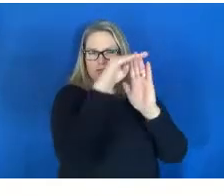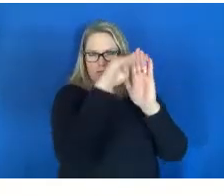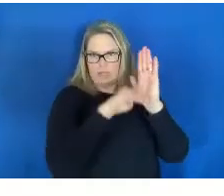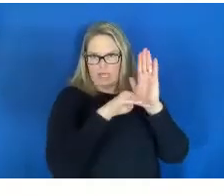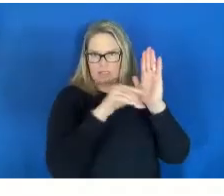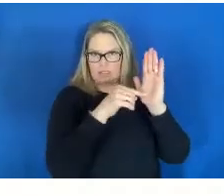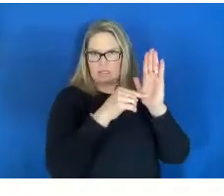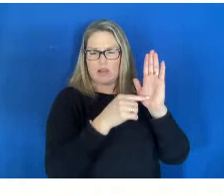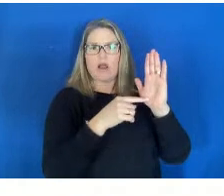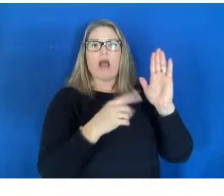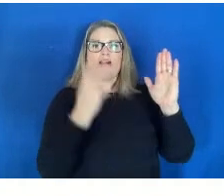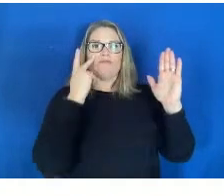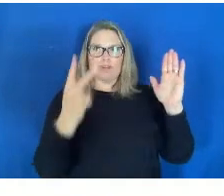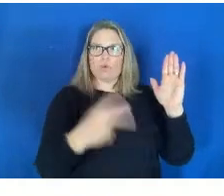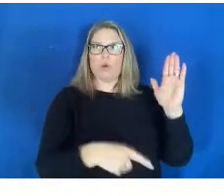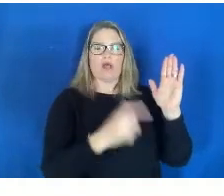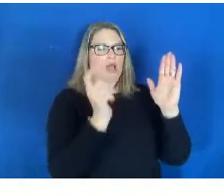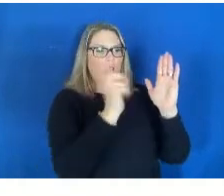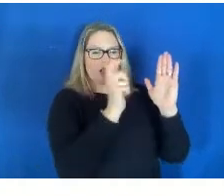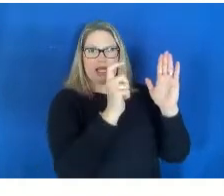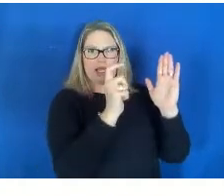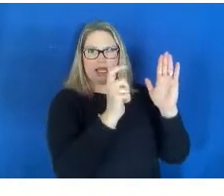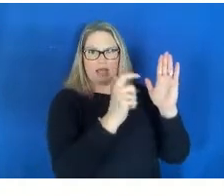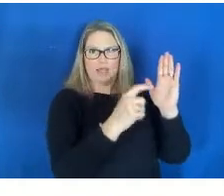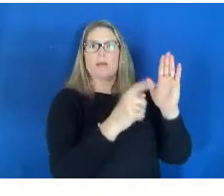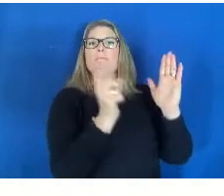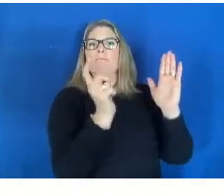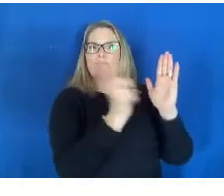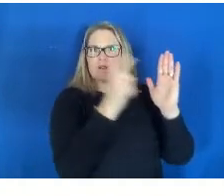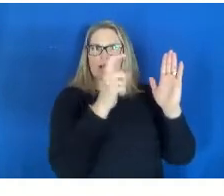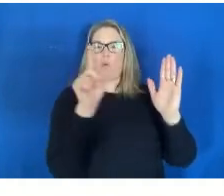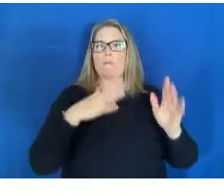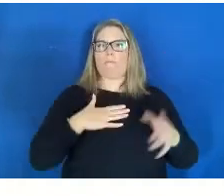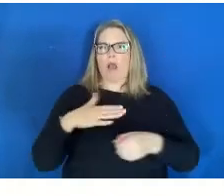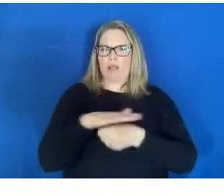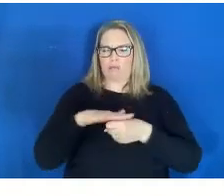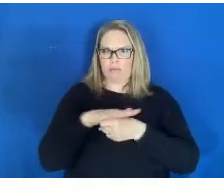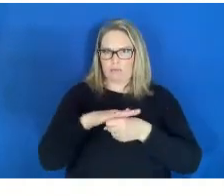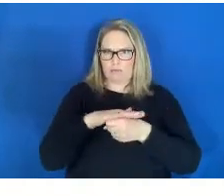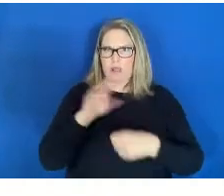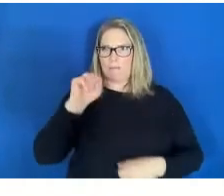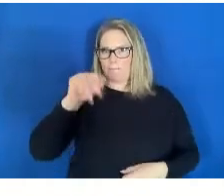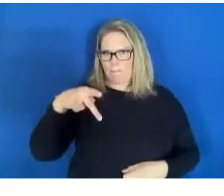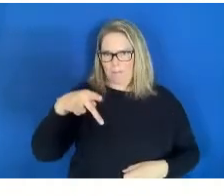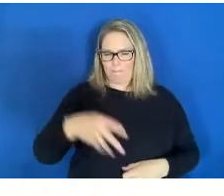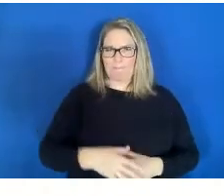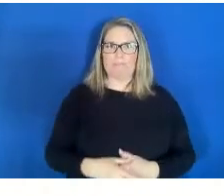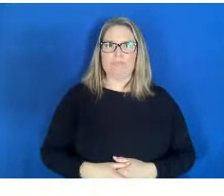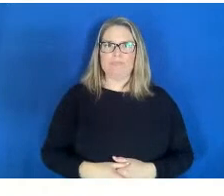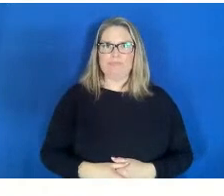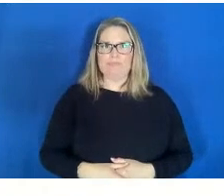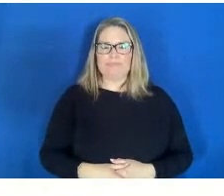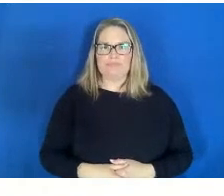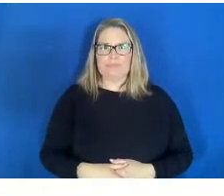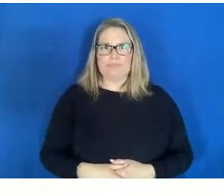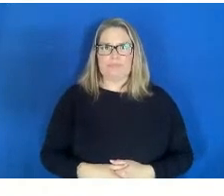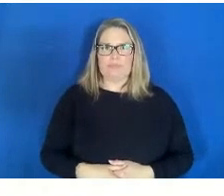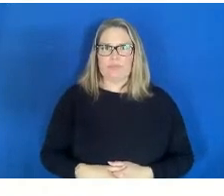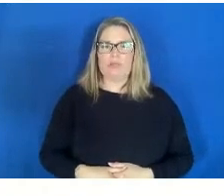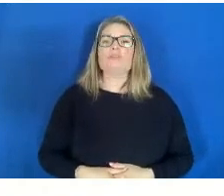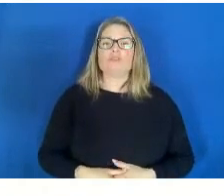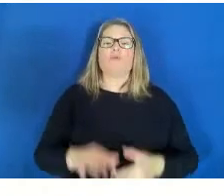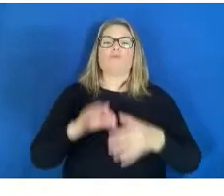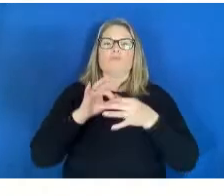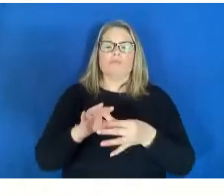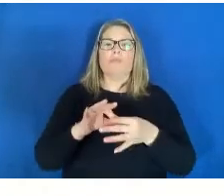select a map and select the location on the map. The map also gives you an overview of the alert levels throughout the